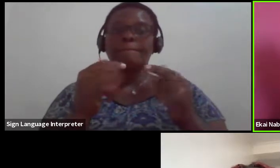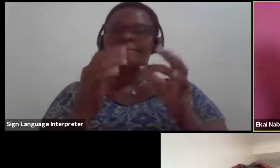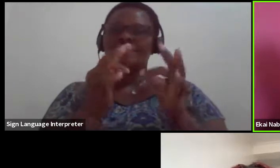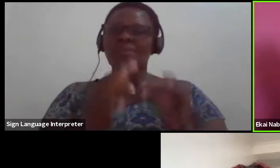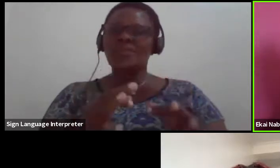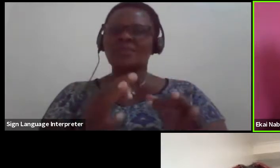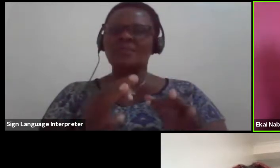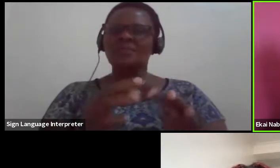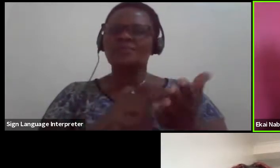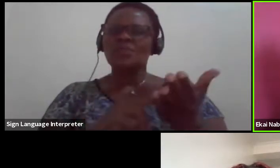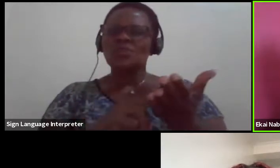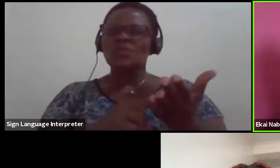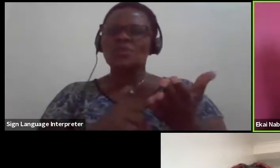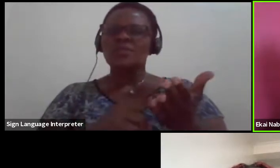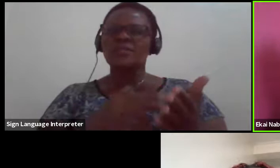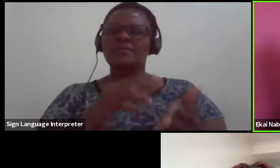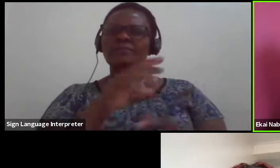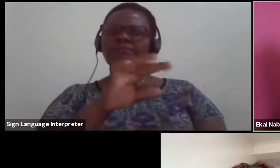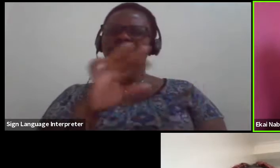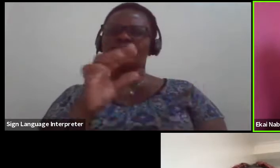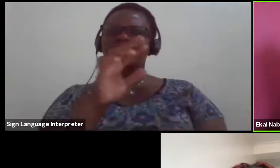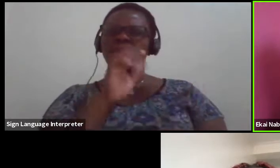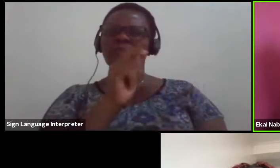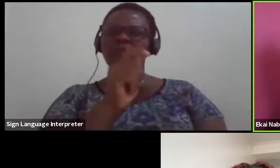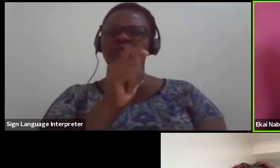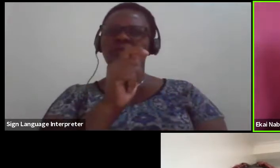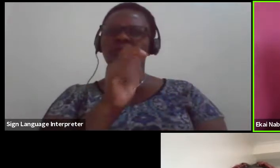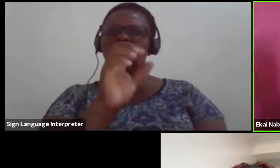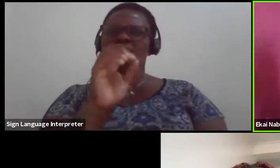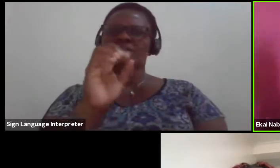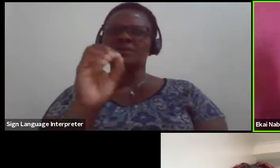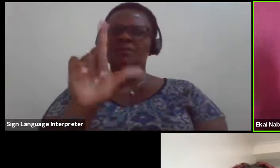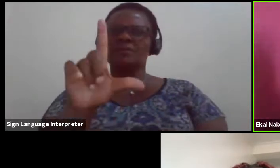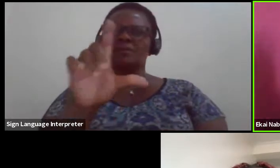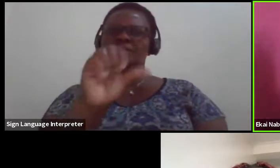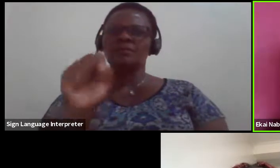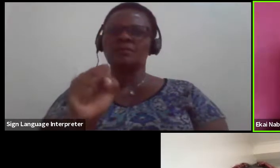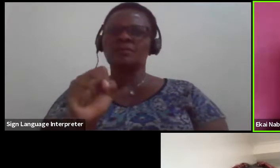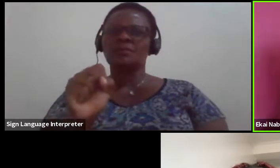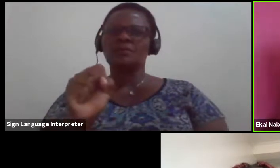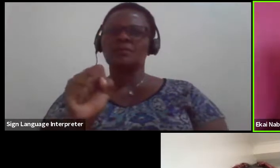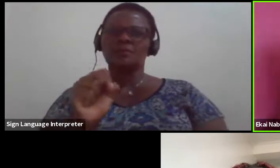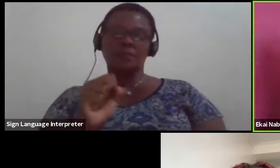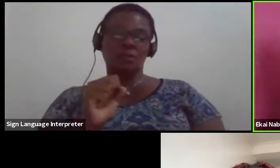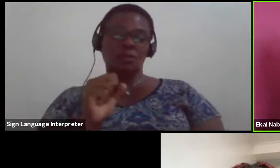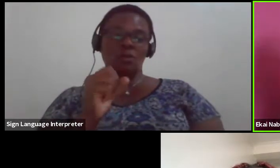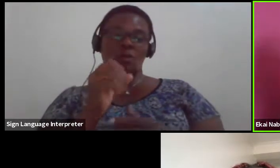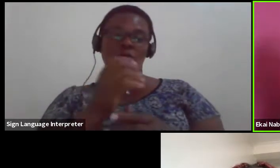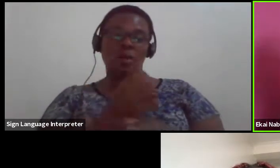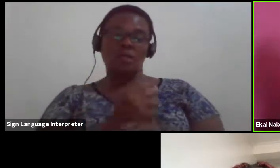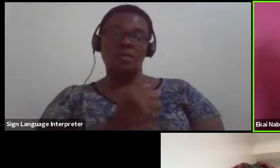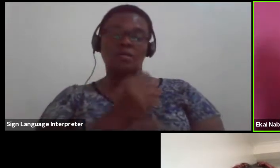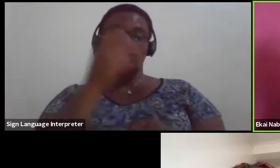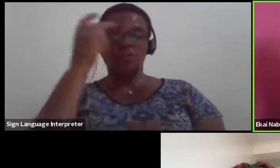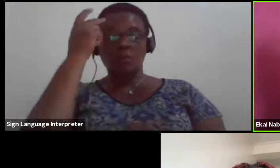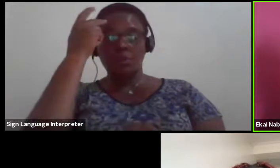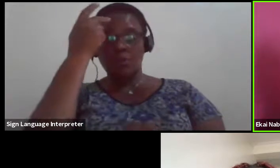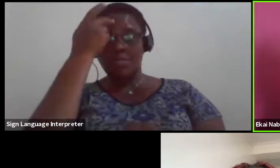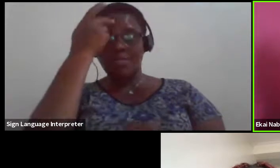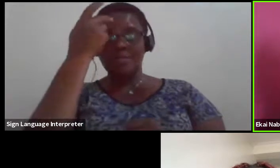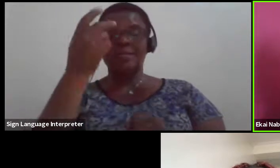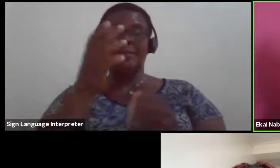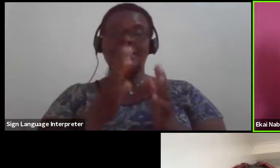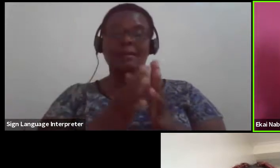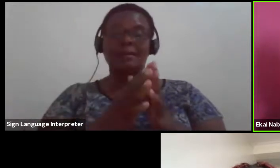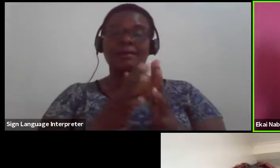for digital security, which our two organizations, Policy and Paradigm Initiative, have developed, and which we think will,